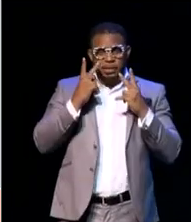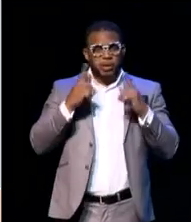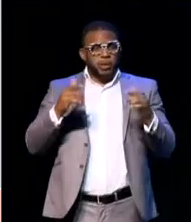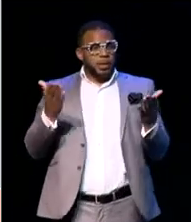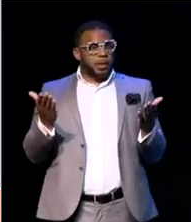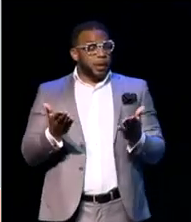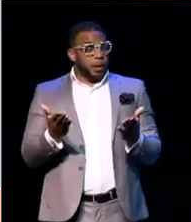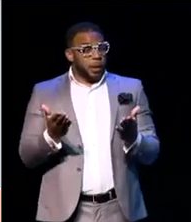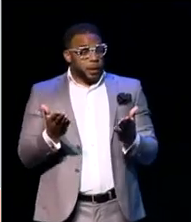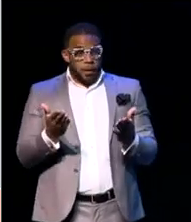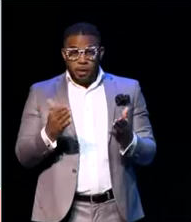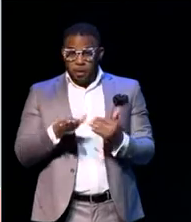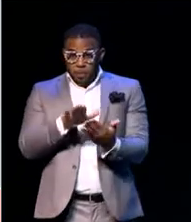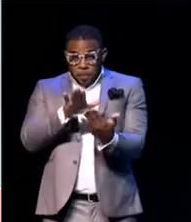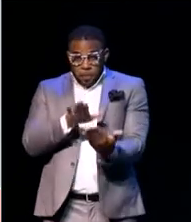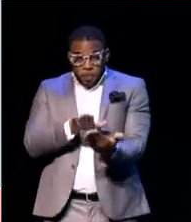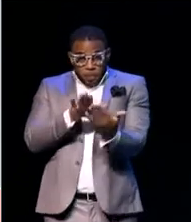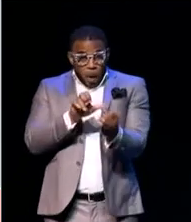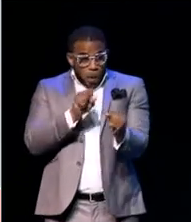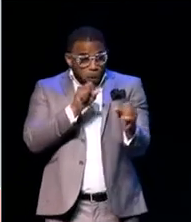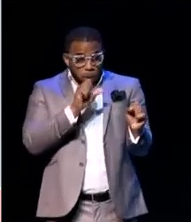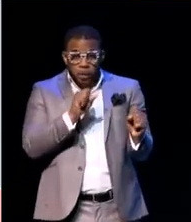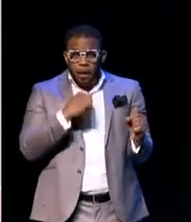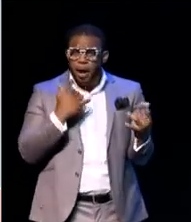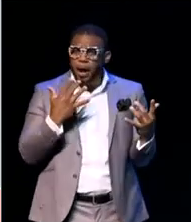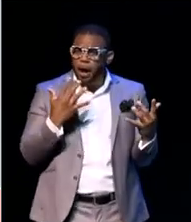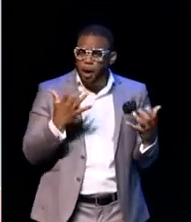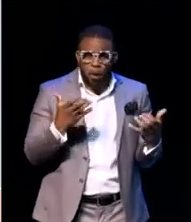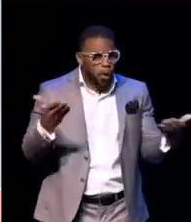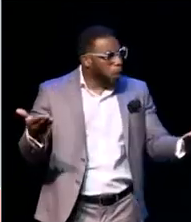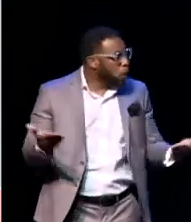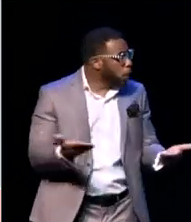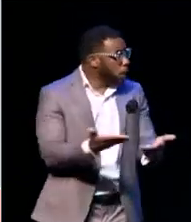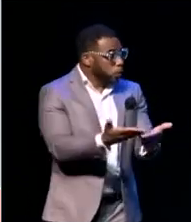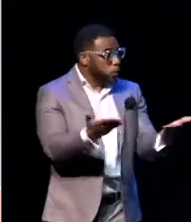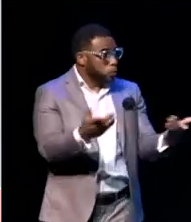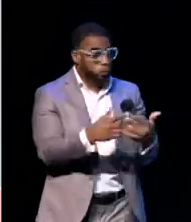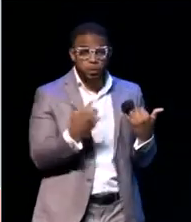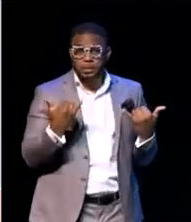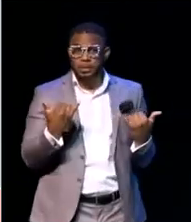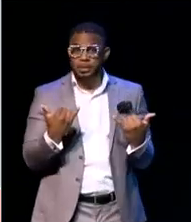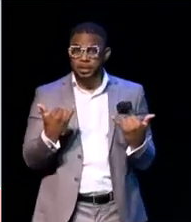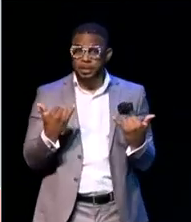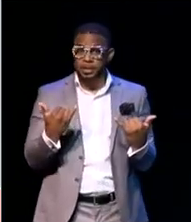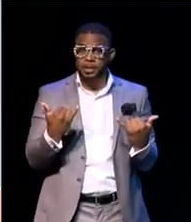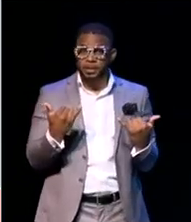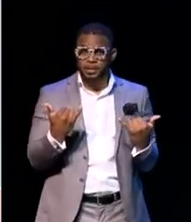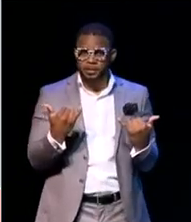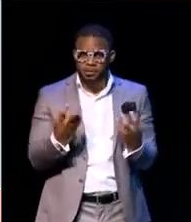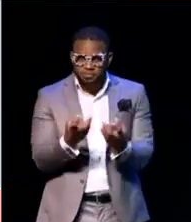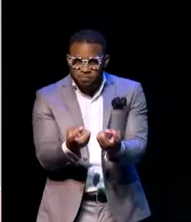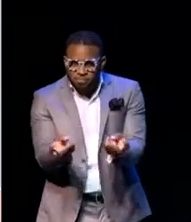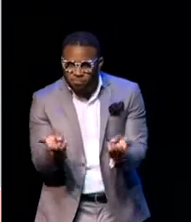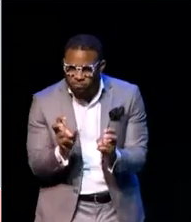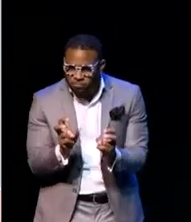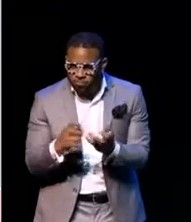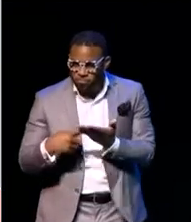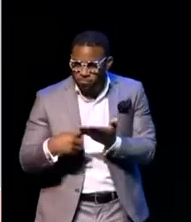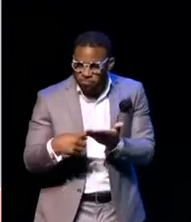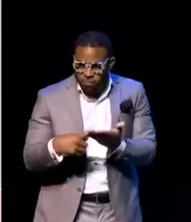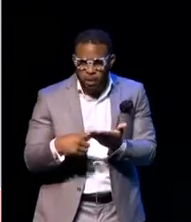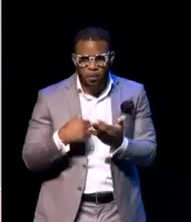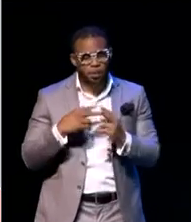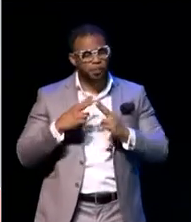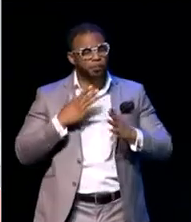you here in person. I want to welcome you to today's Fireside Chat. We